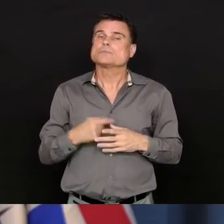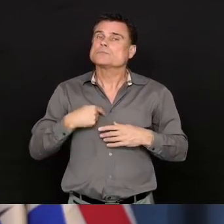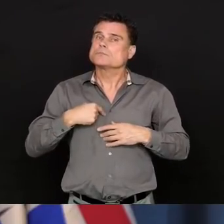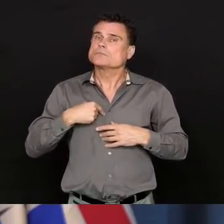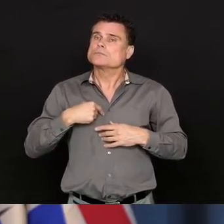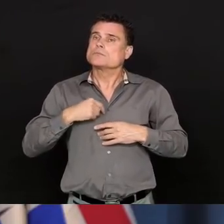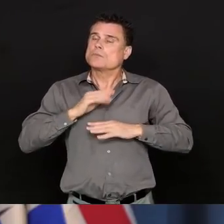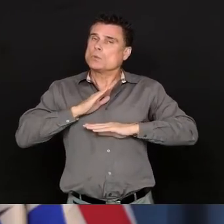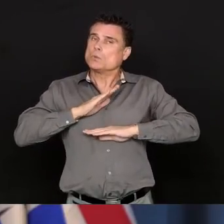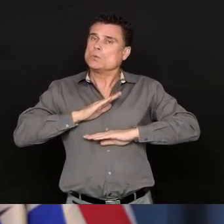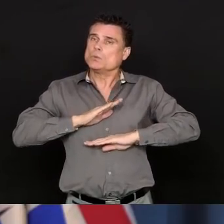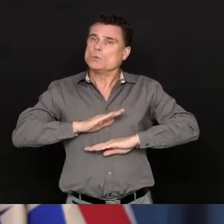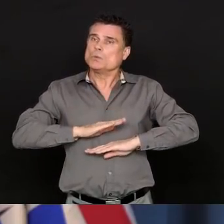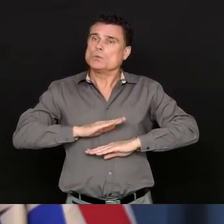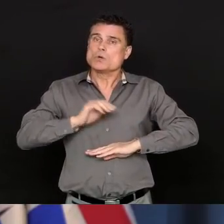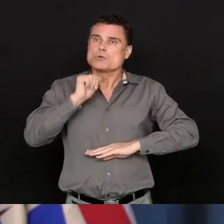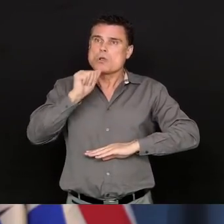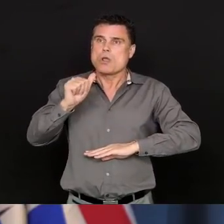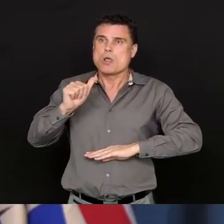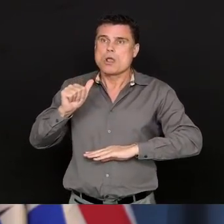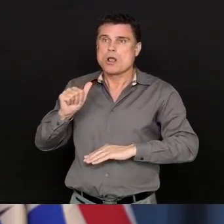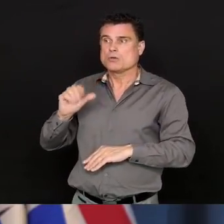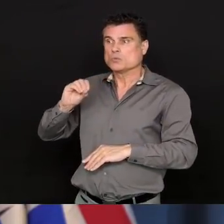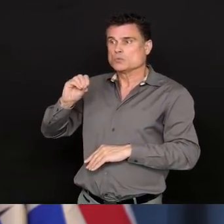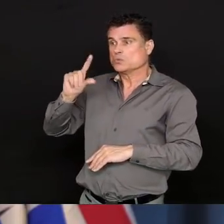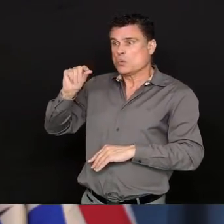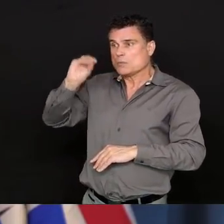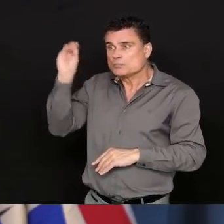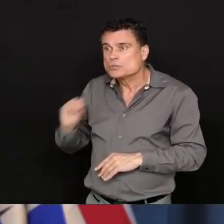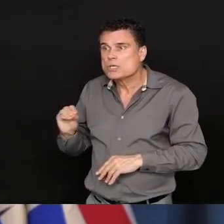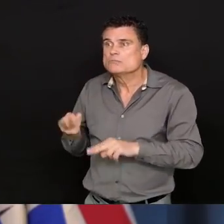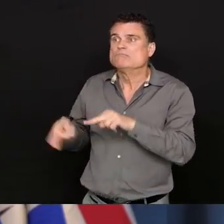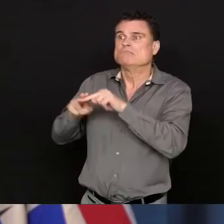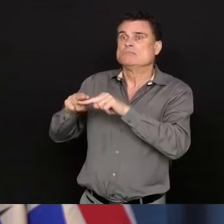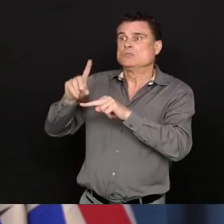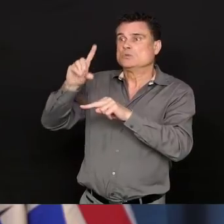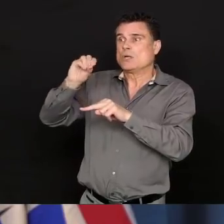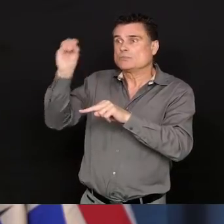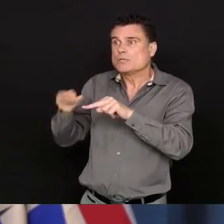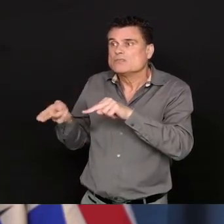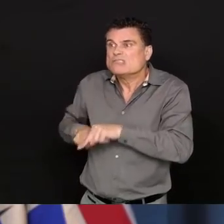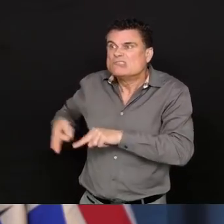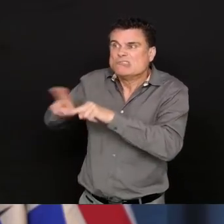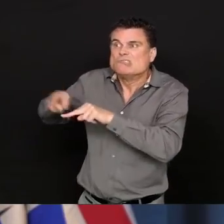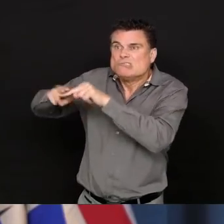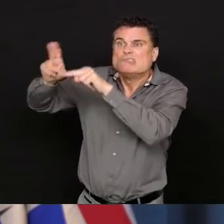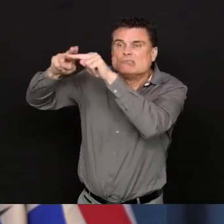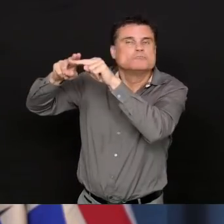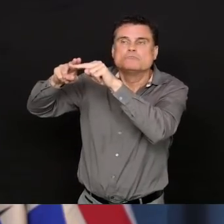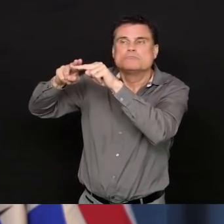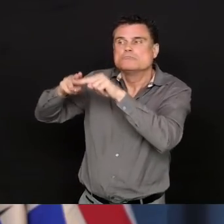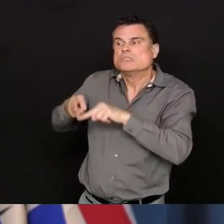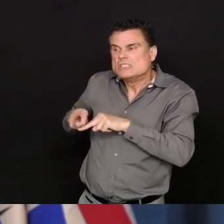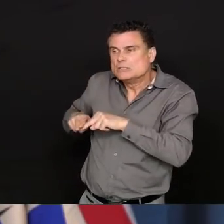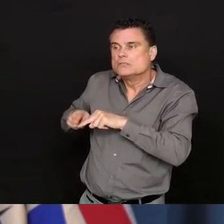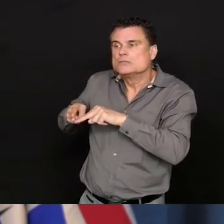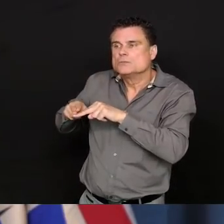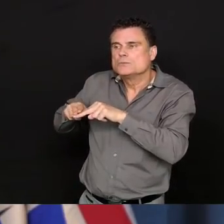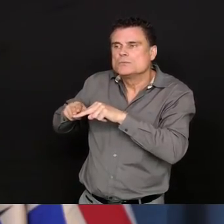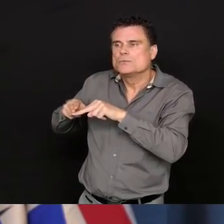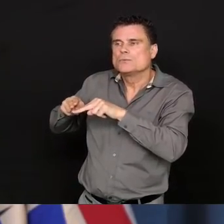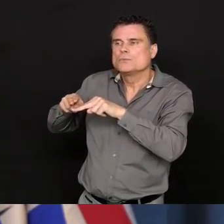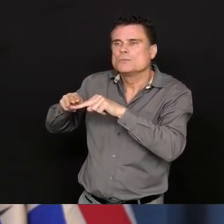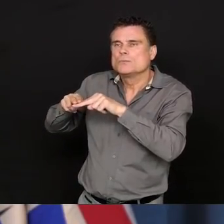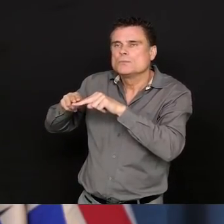see that 24-25% increase, we would have had many, many more cases, and that's very concerning. We have